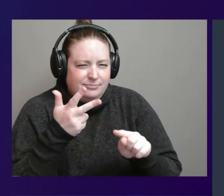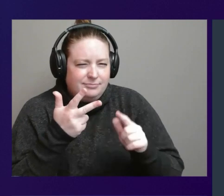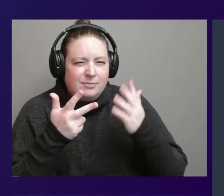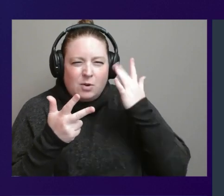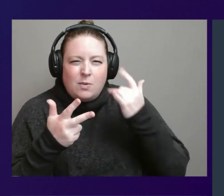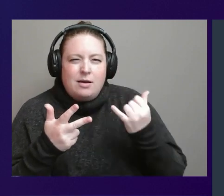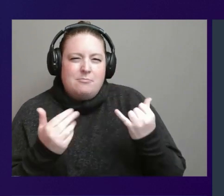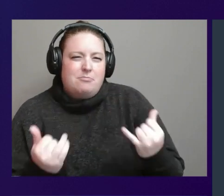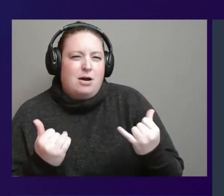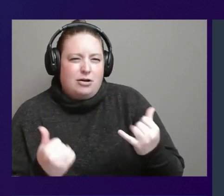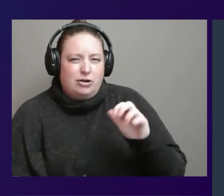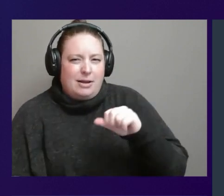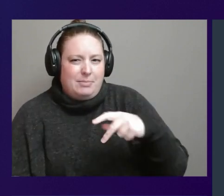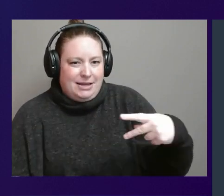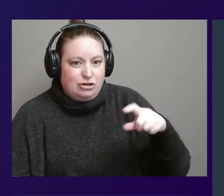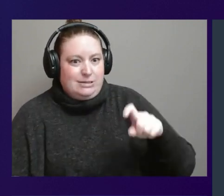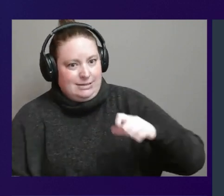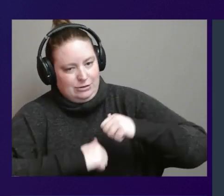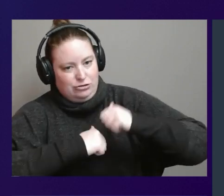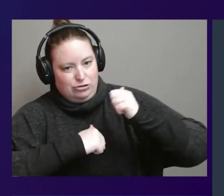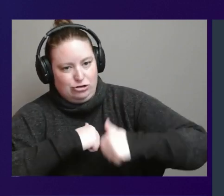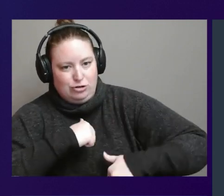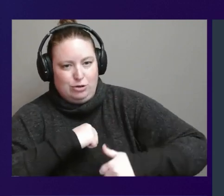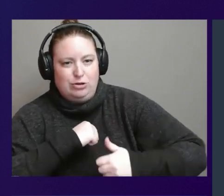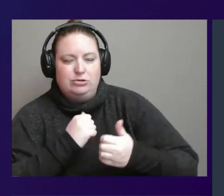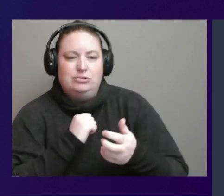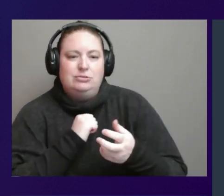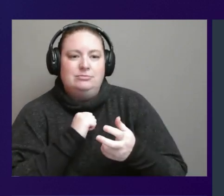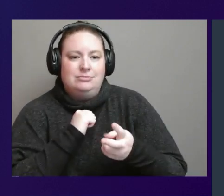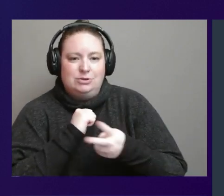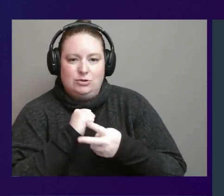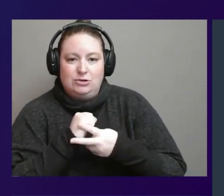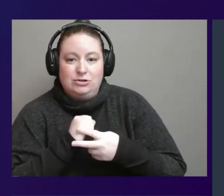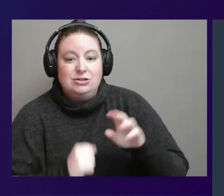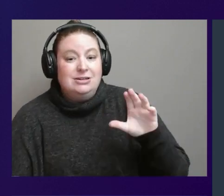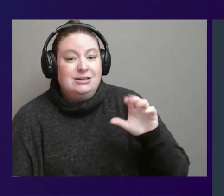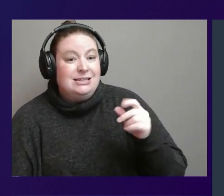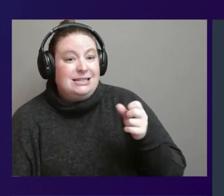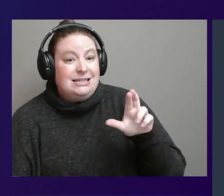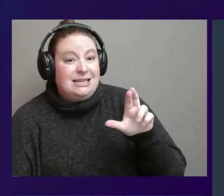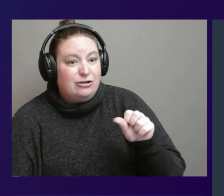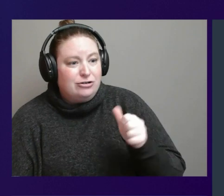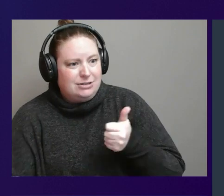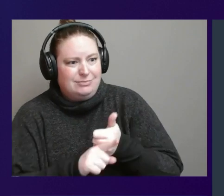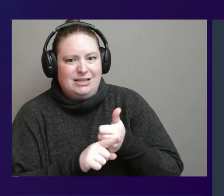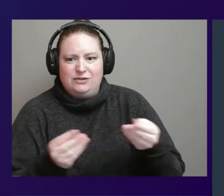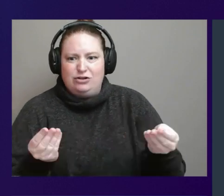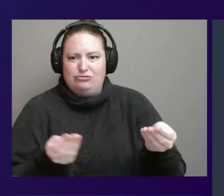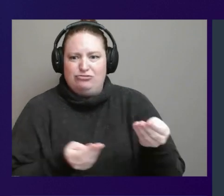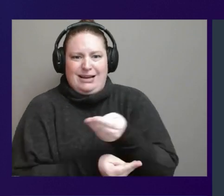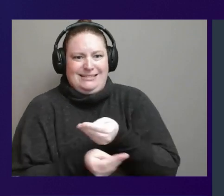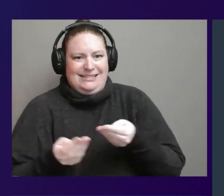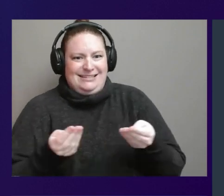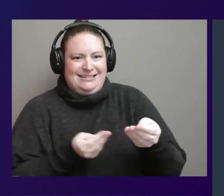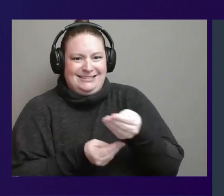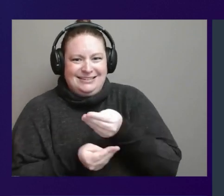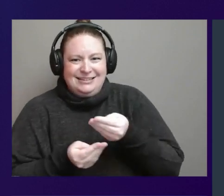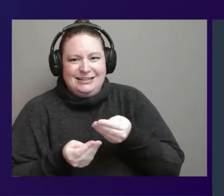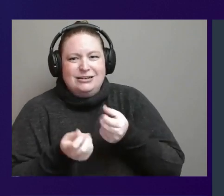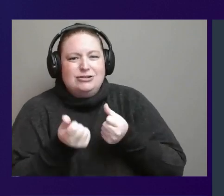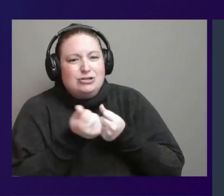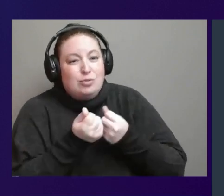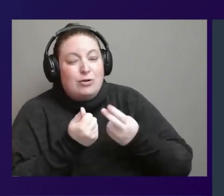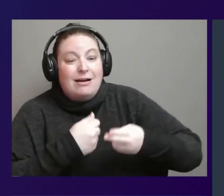applications need durable storage. Containers and serverless functions are transient in nature. They're ephemeral. To support high availability